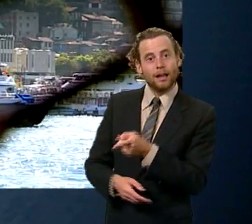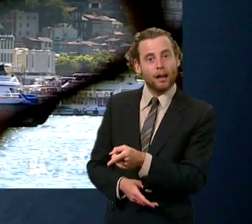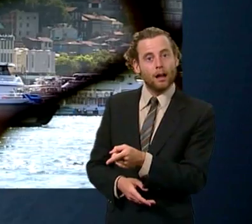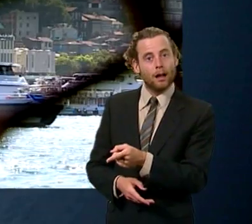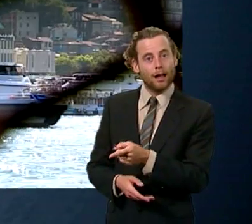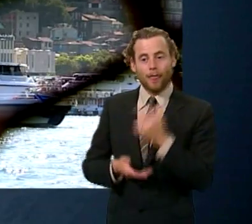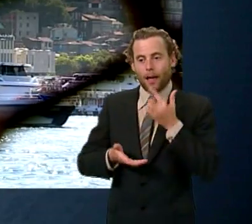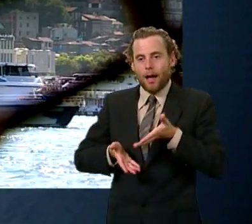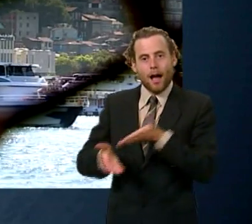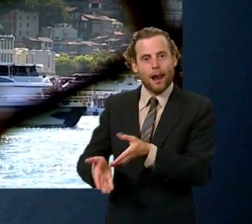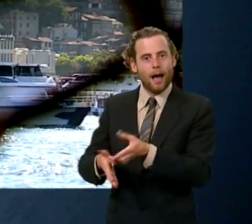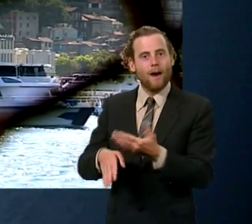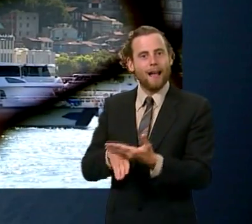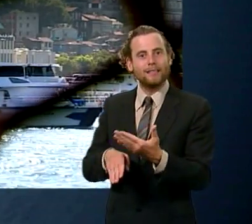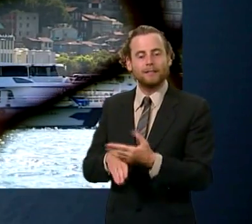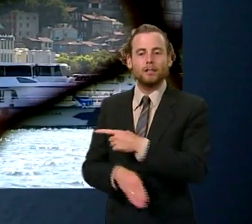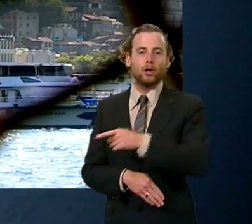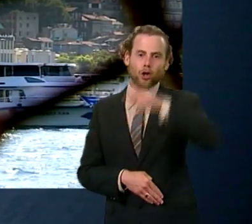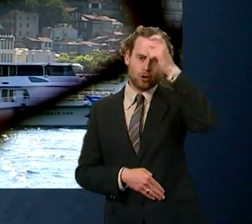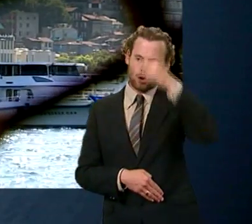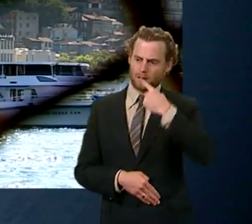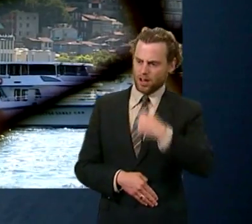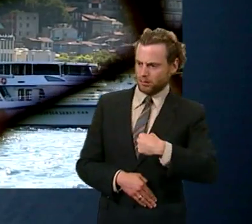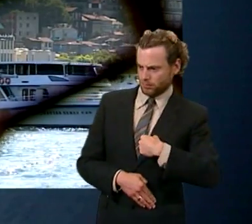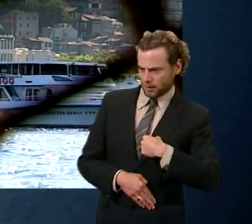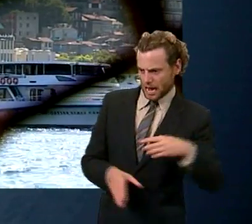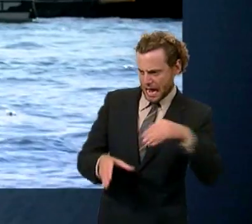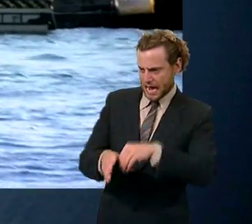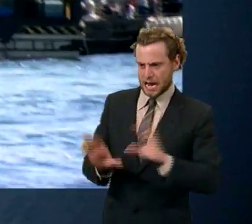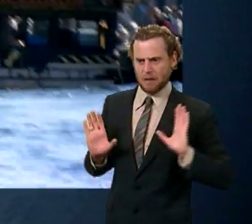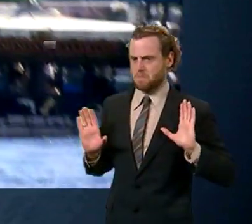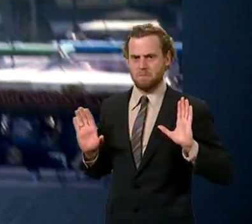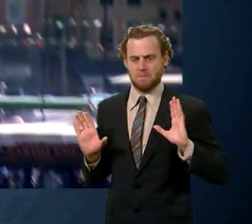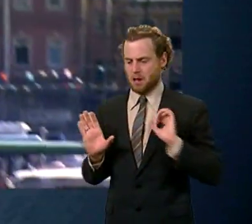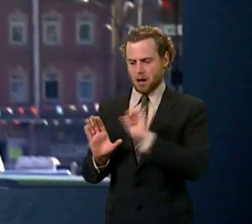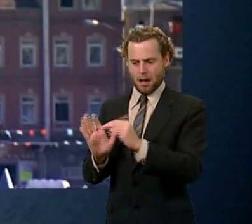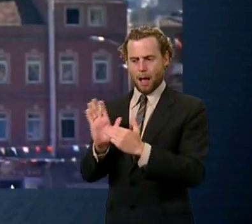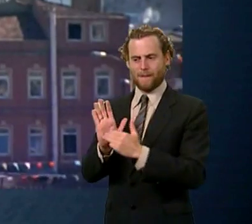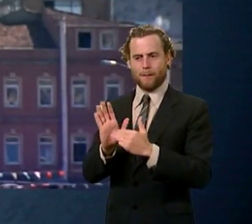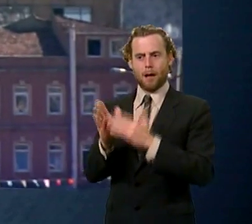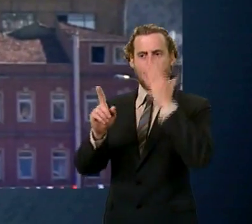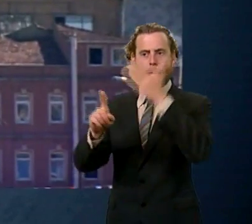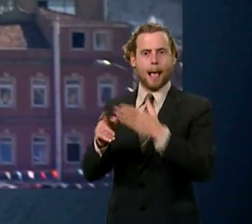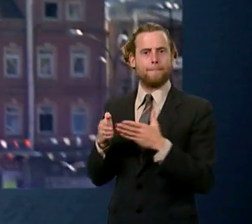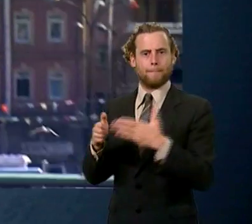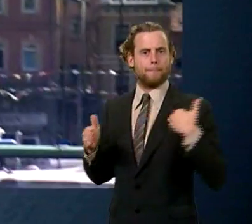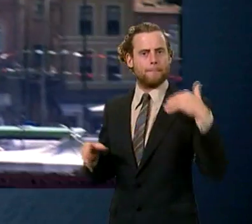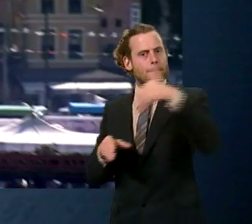activity. Turkey denies accusations that it had any involvement in the Mavi Marmara's mission.